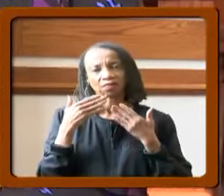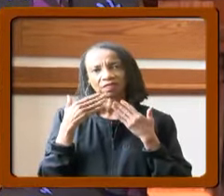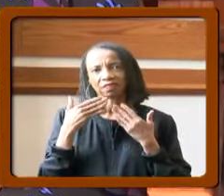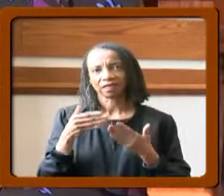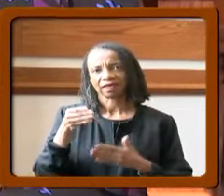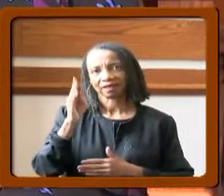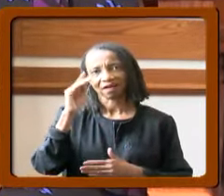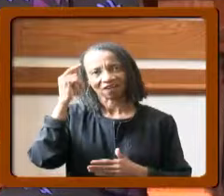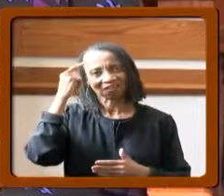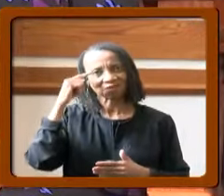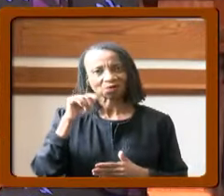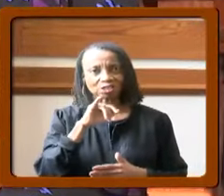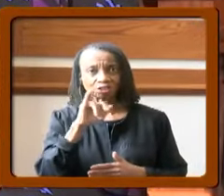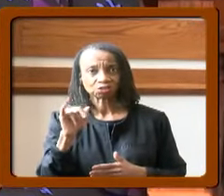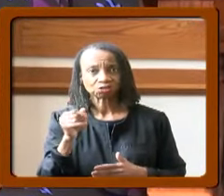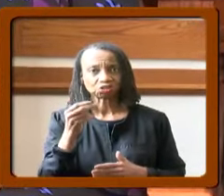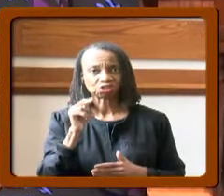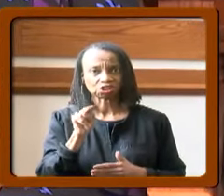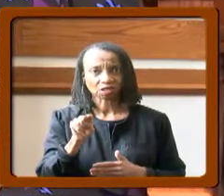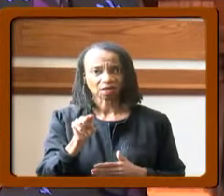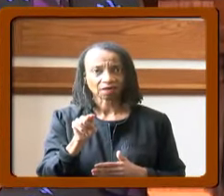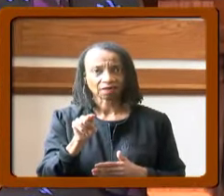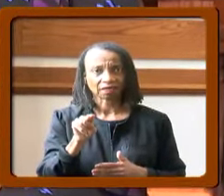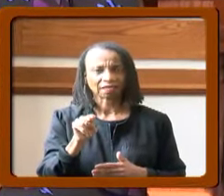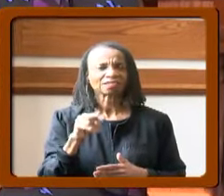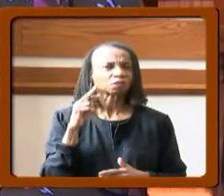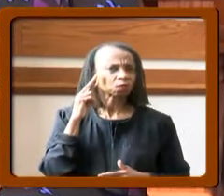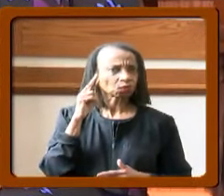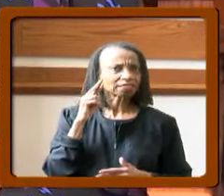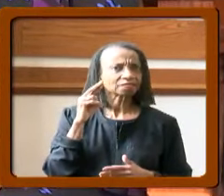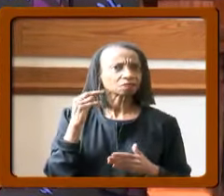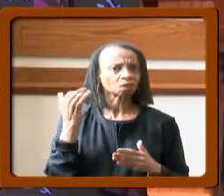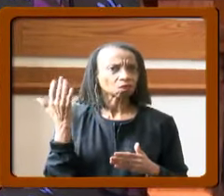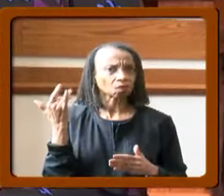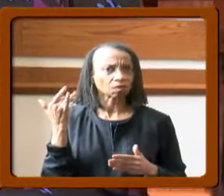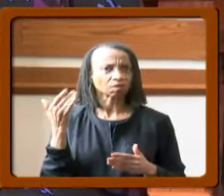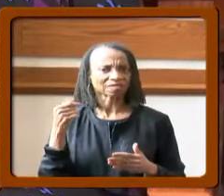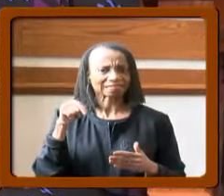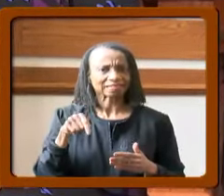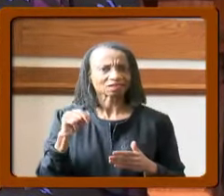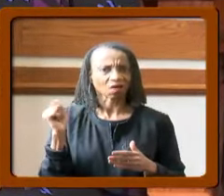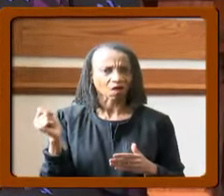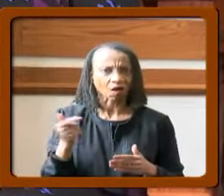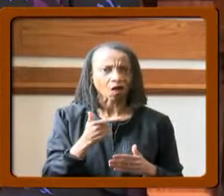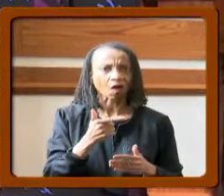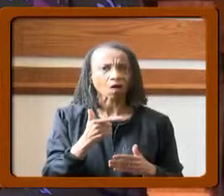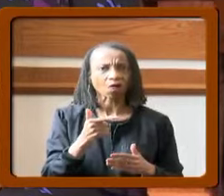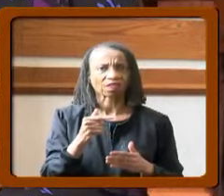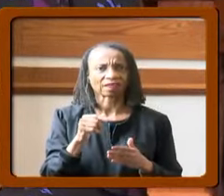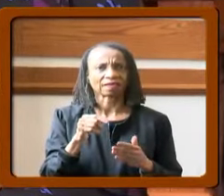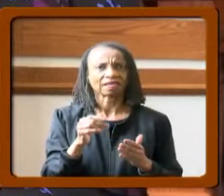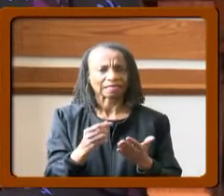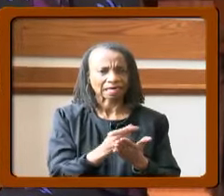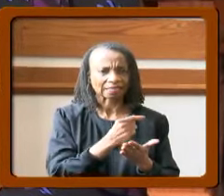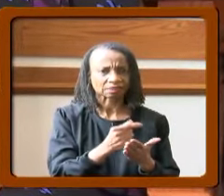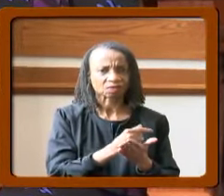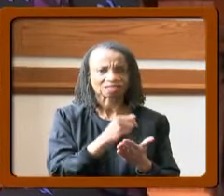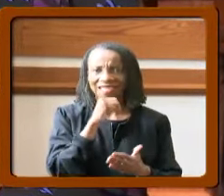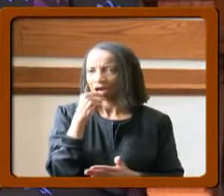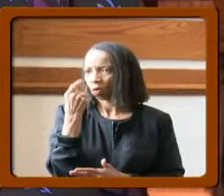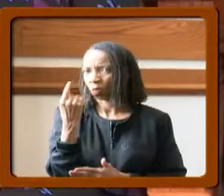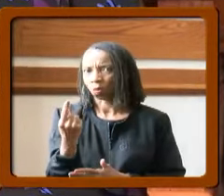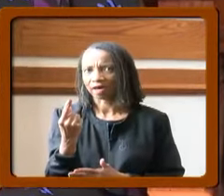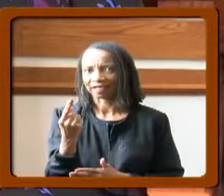John. There's a reason why you gotta have all of these gospels, because no single gospel can capture him. And